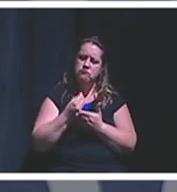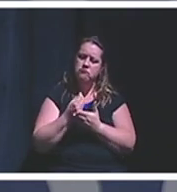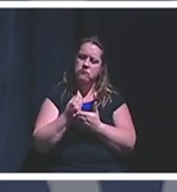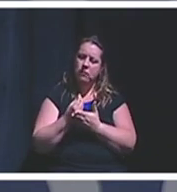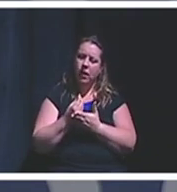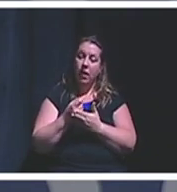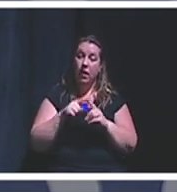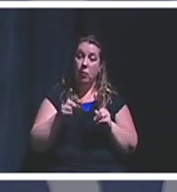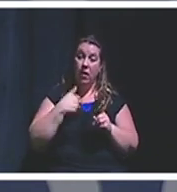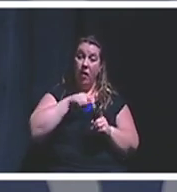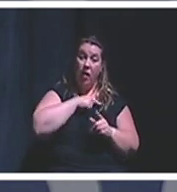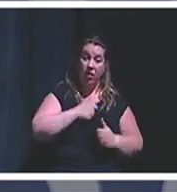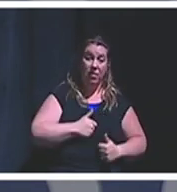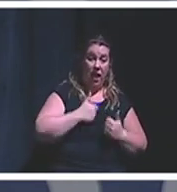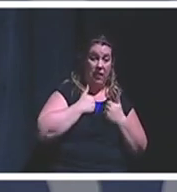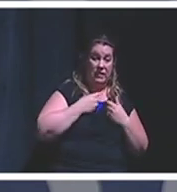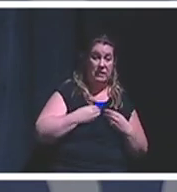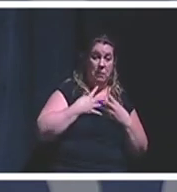we give."